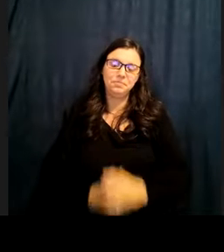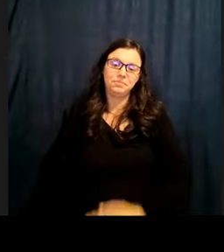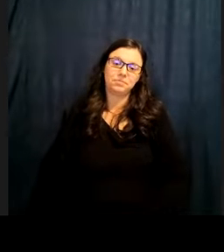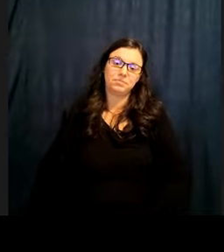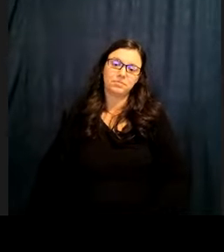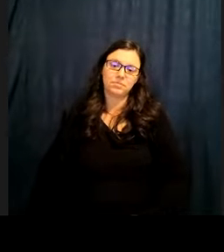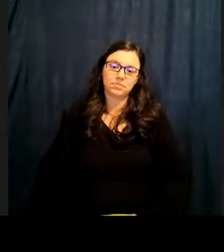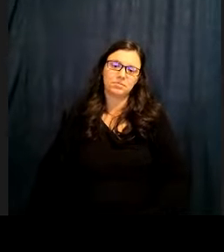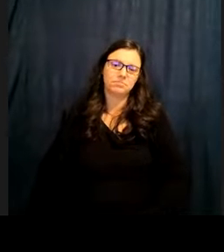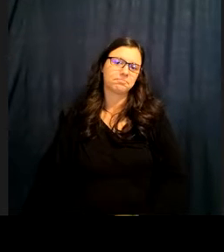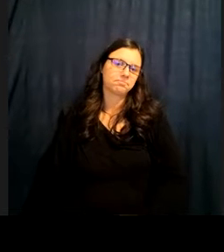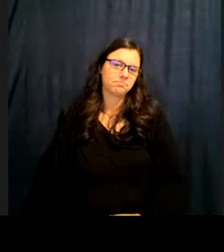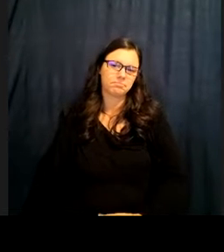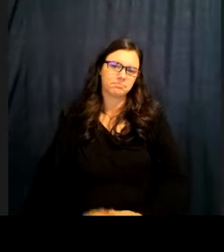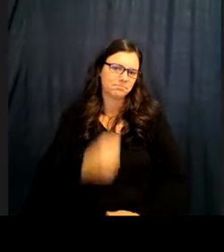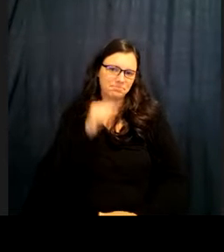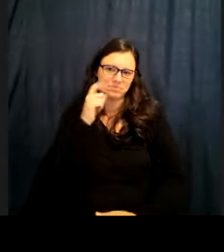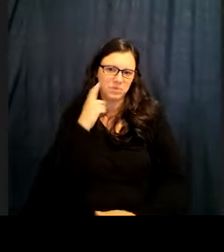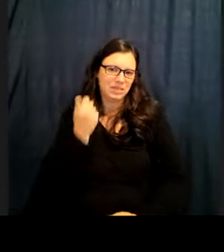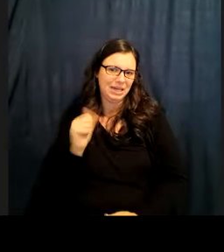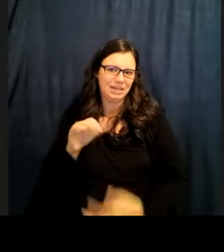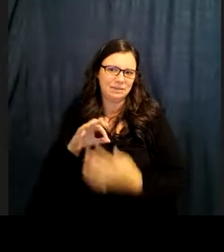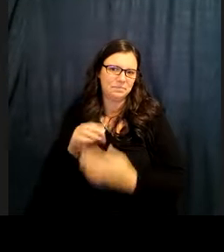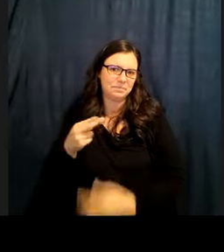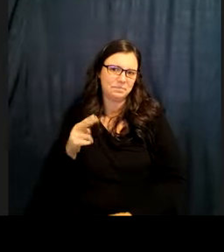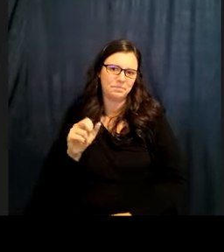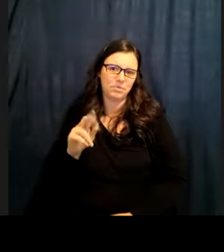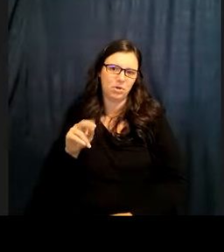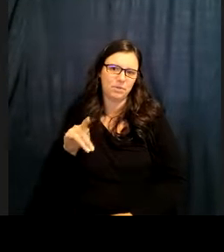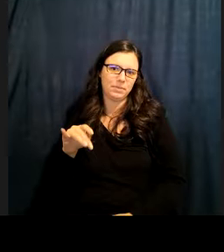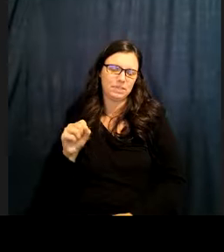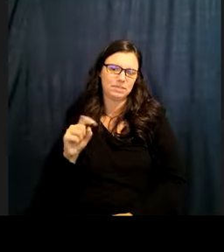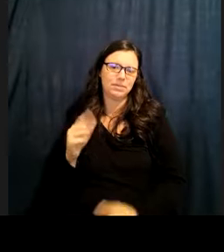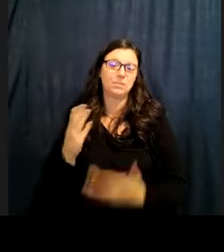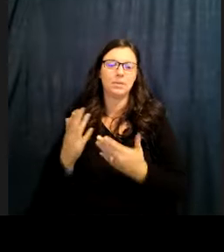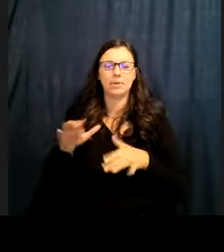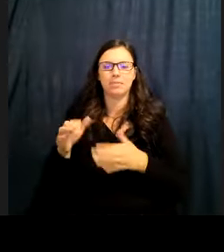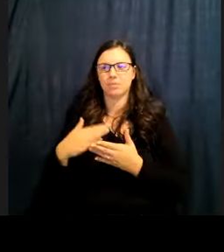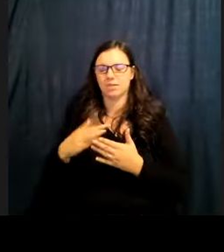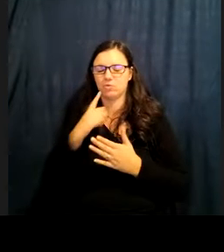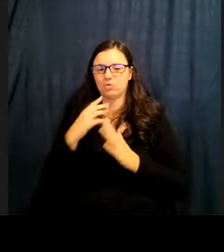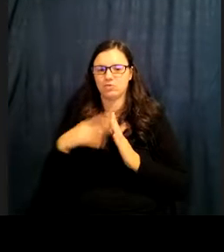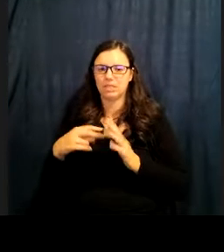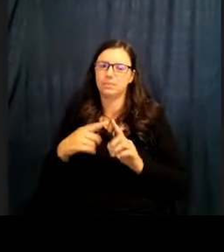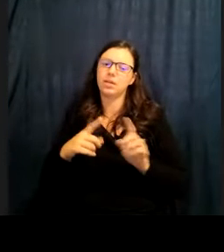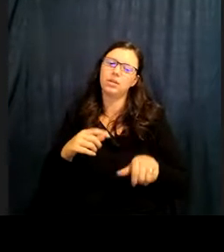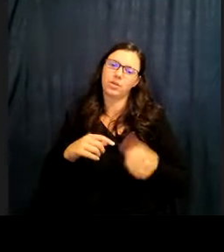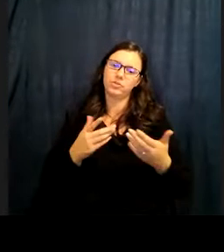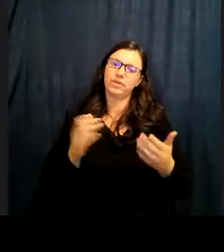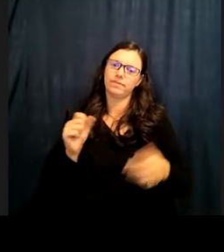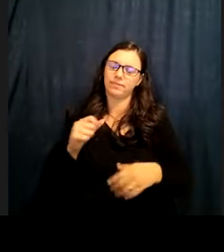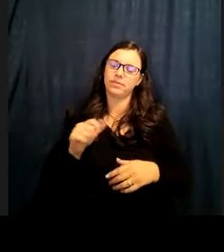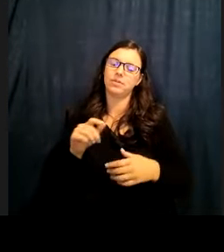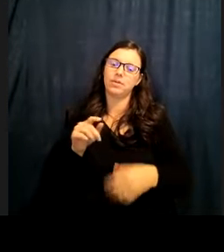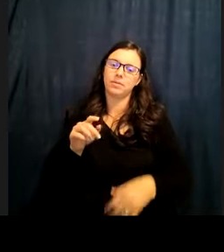I don't think I did anything with a harpist, although somebody may have played at a reading, but I've done a lot of other stuff like this. When I was the poet